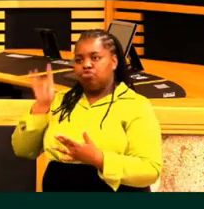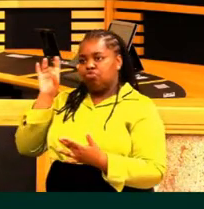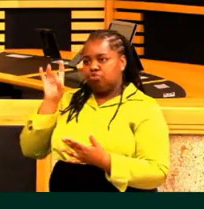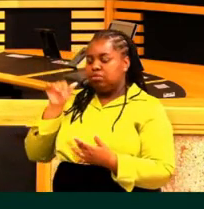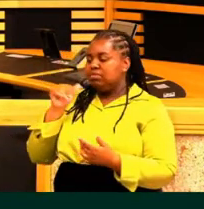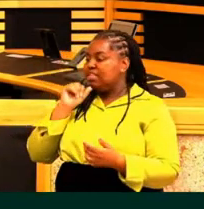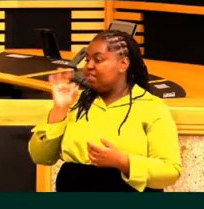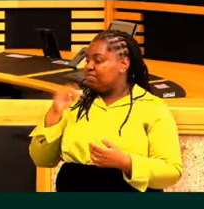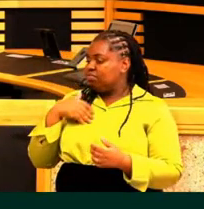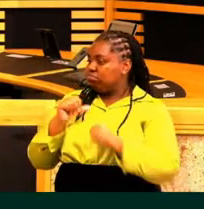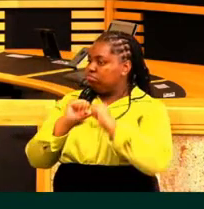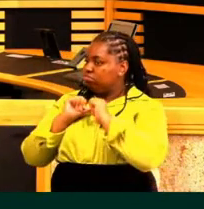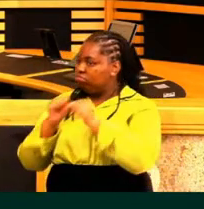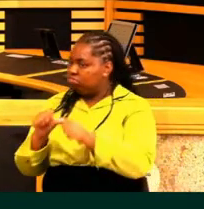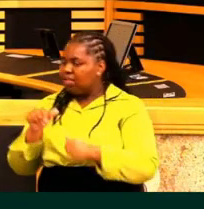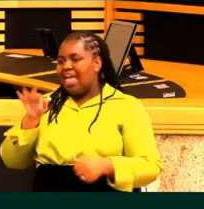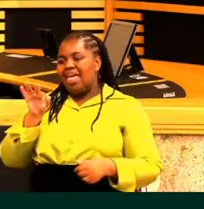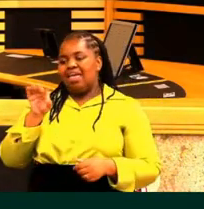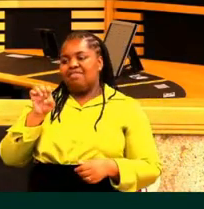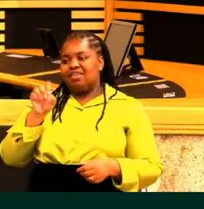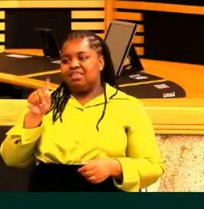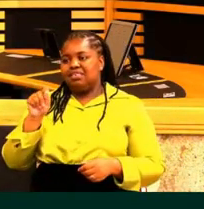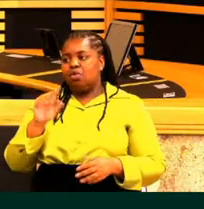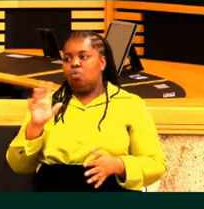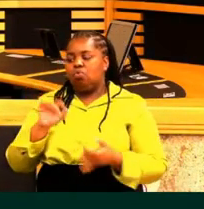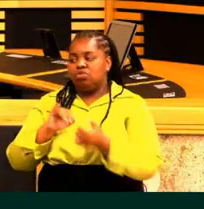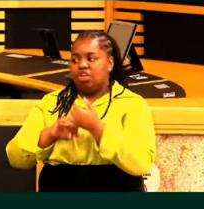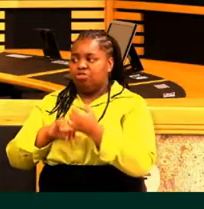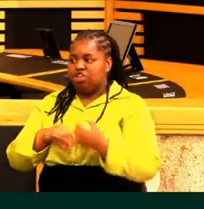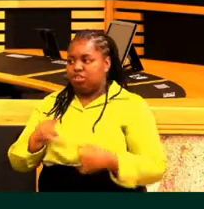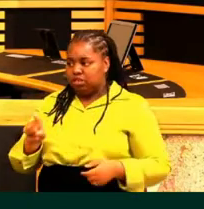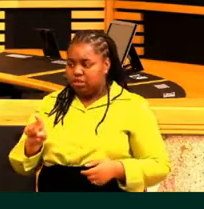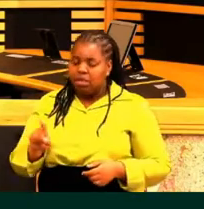continue throughout the effective phase with the subject